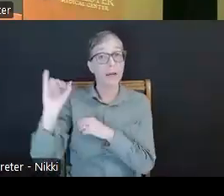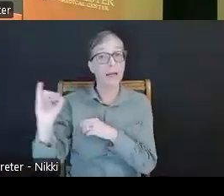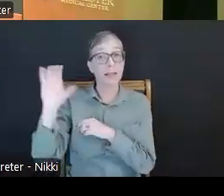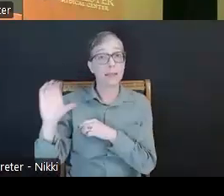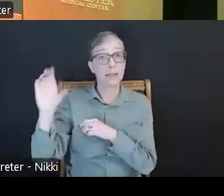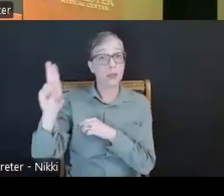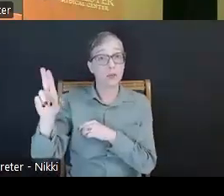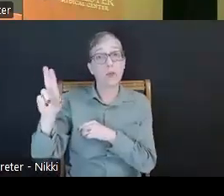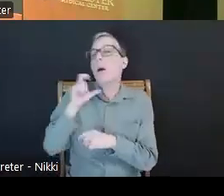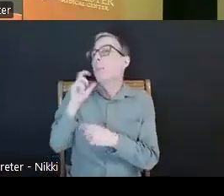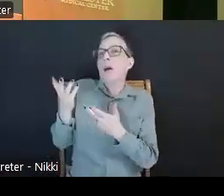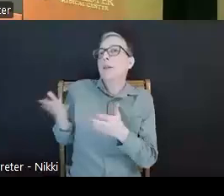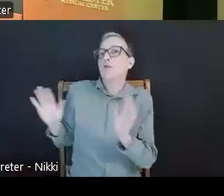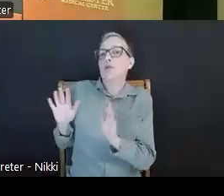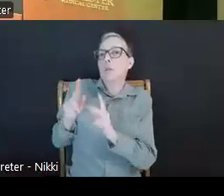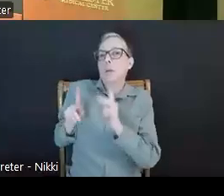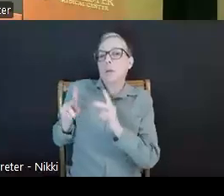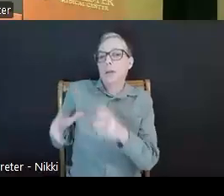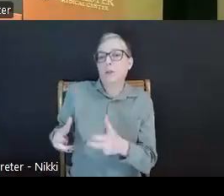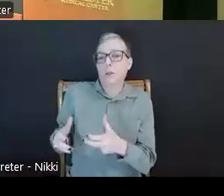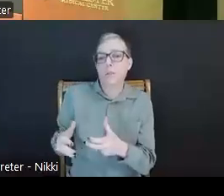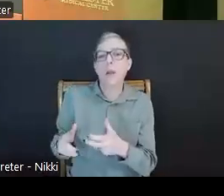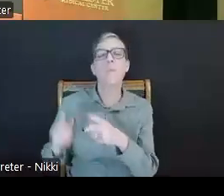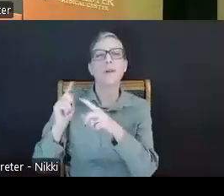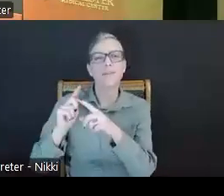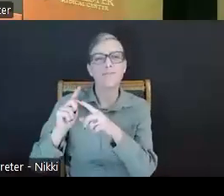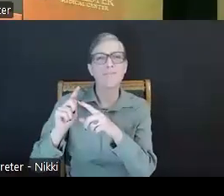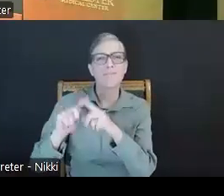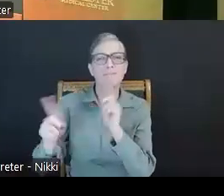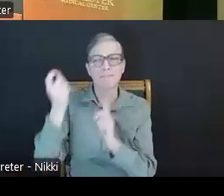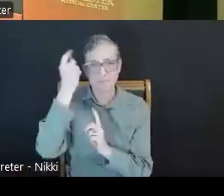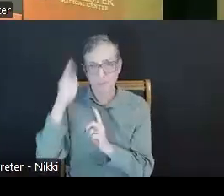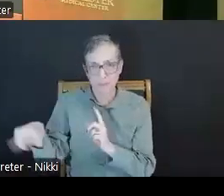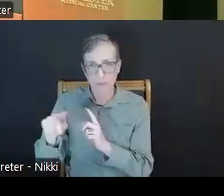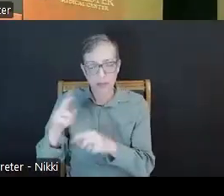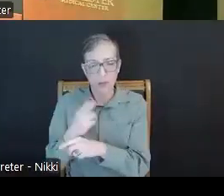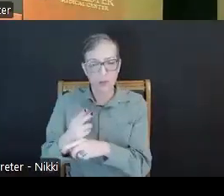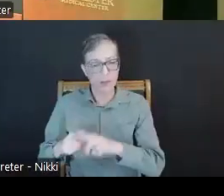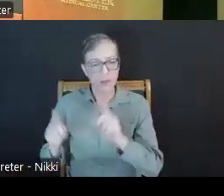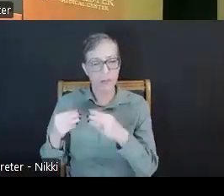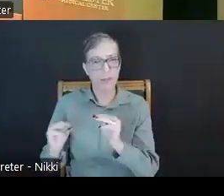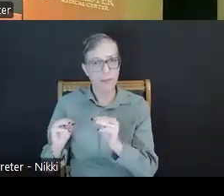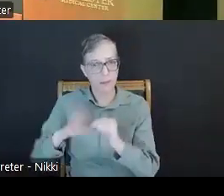not use as intensive a risk adjustment method as we did. So yeah.